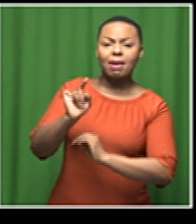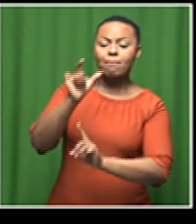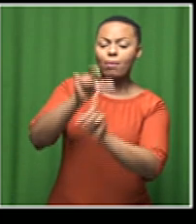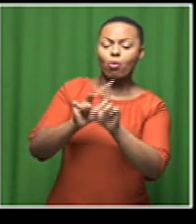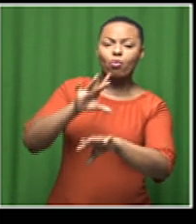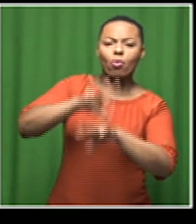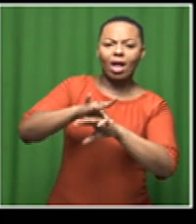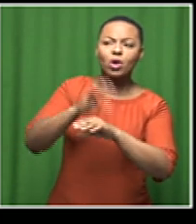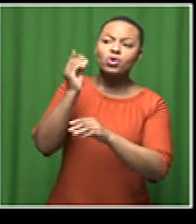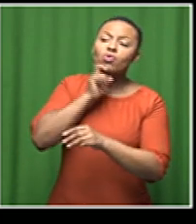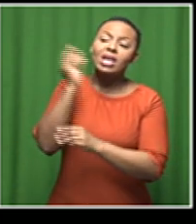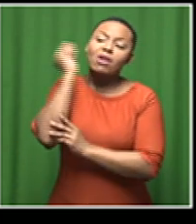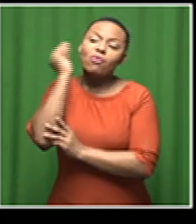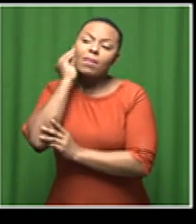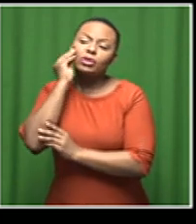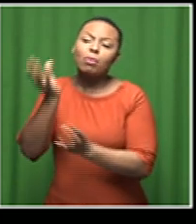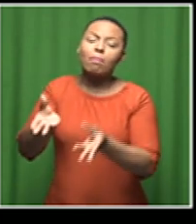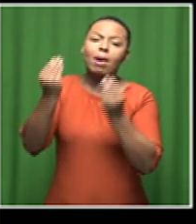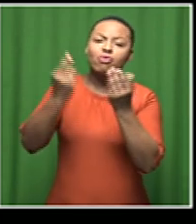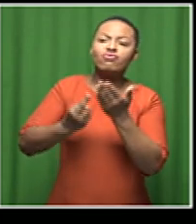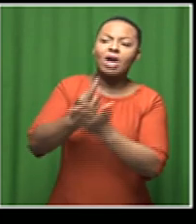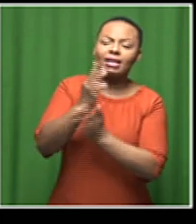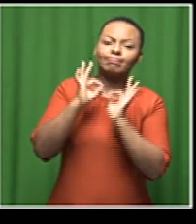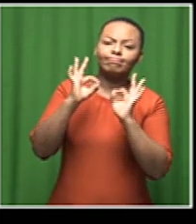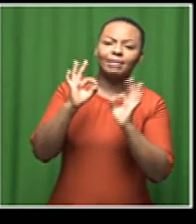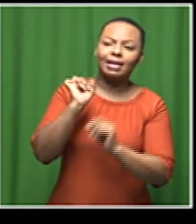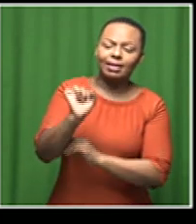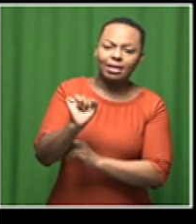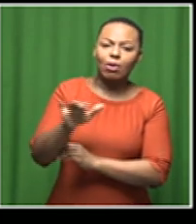information to achieve and receive the right kind of treatment at facilities?